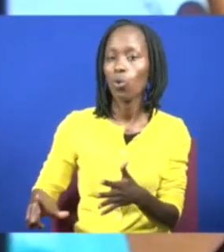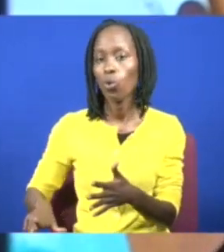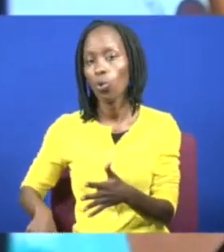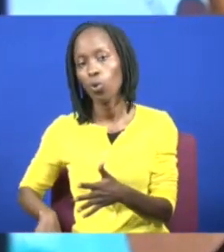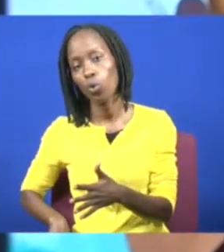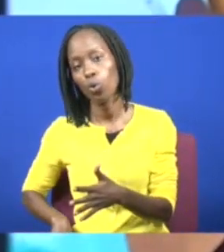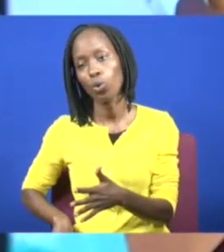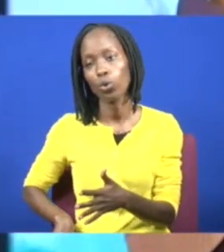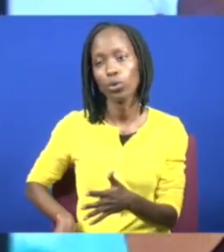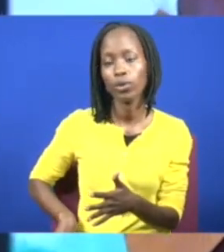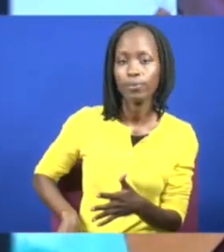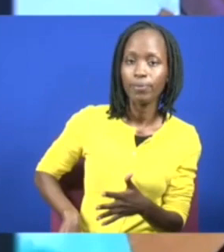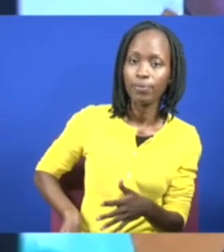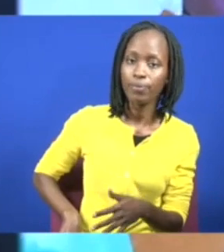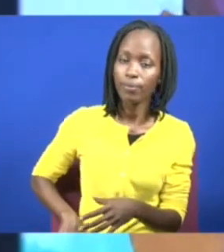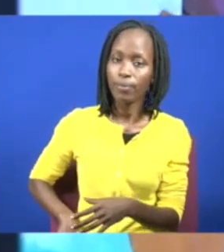Lord. Yeah, yeah.